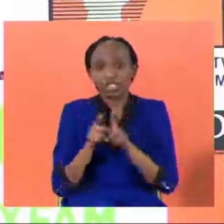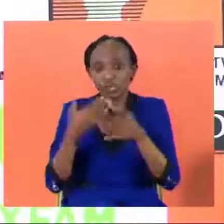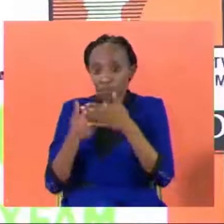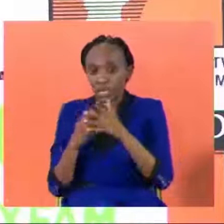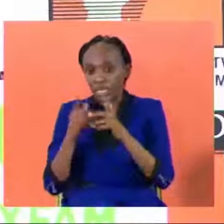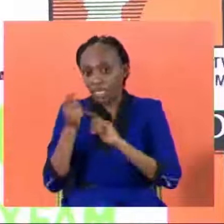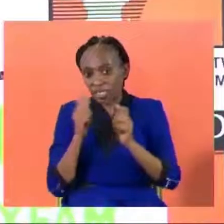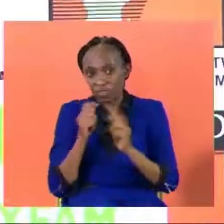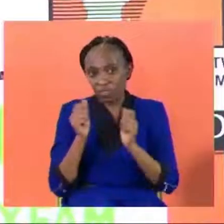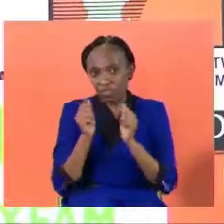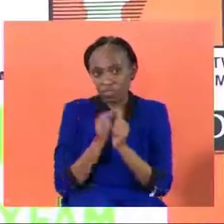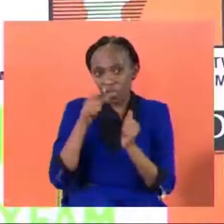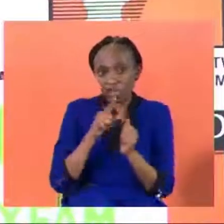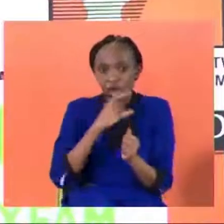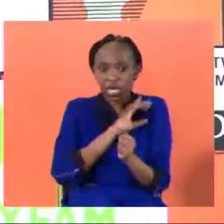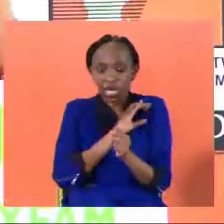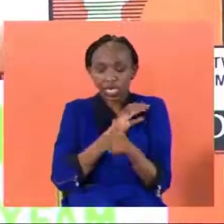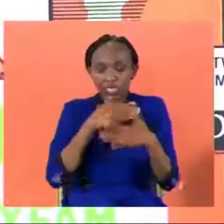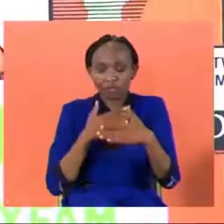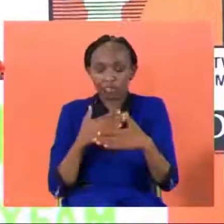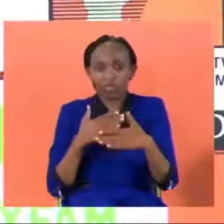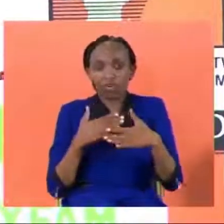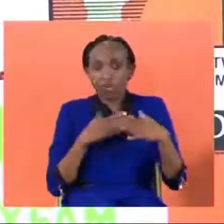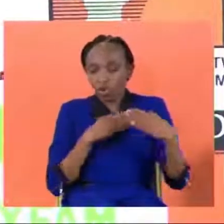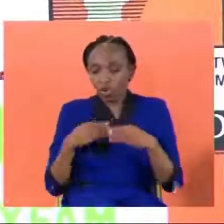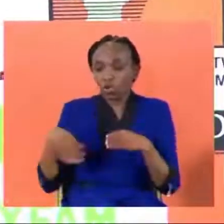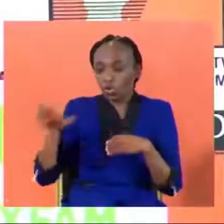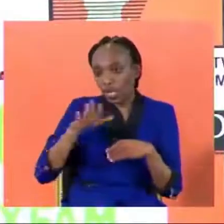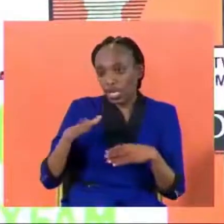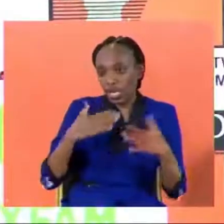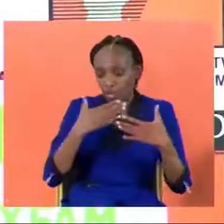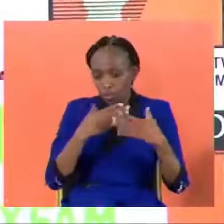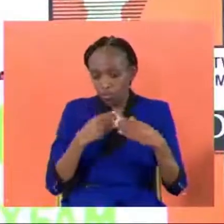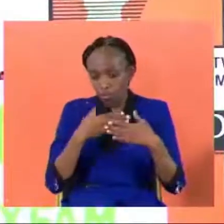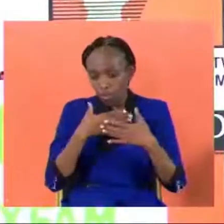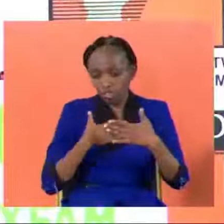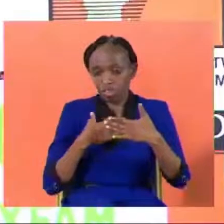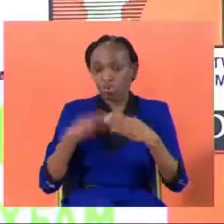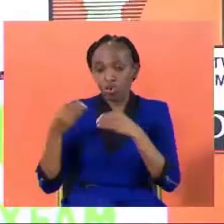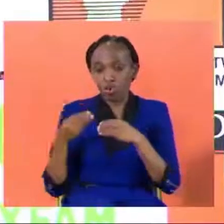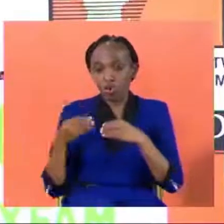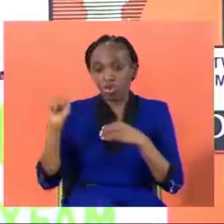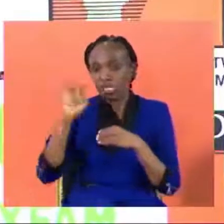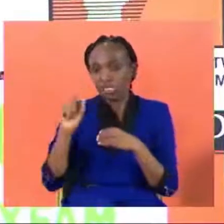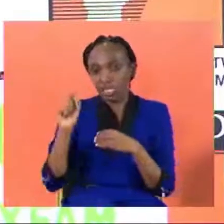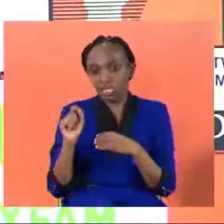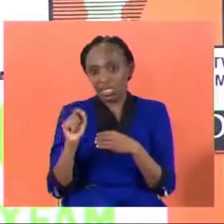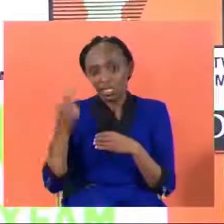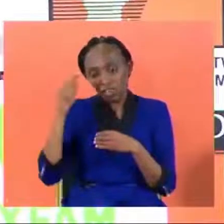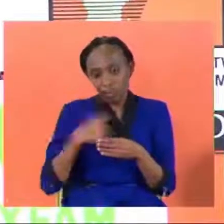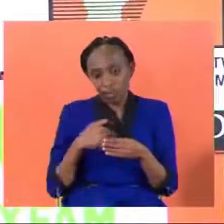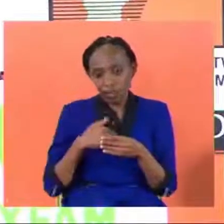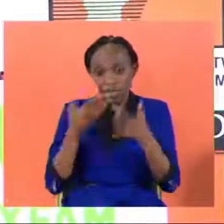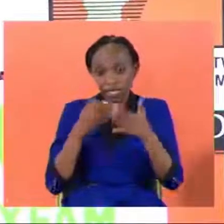pre-interviews with your characters before you even go to location, before you even go to on set. For me, for this vaccine manufacturing